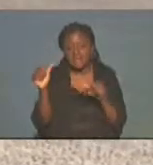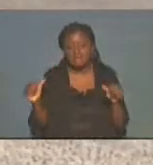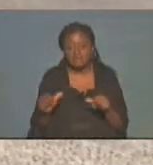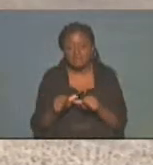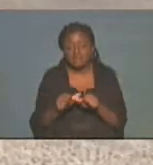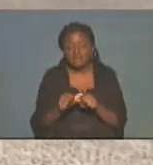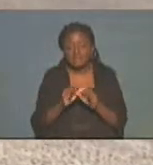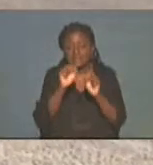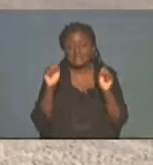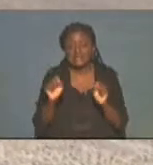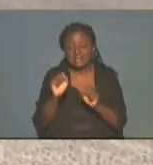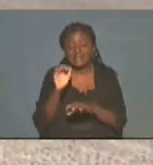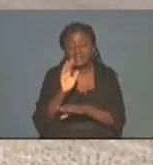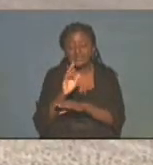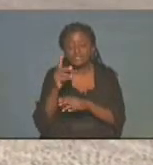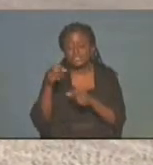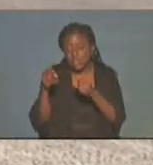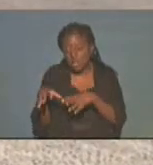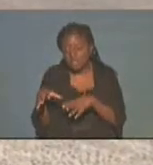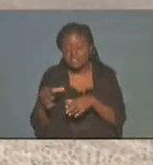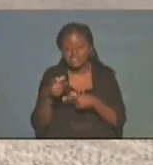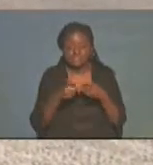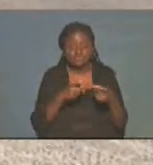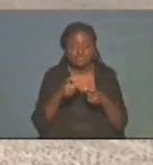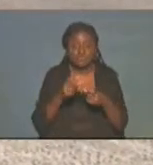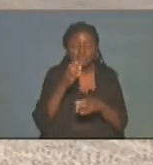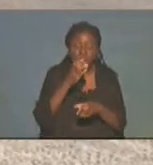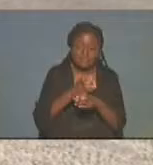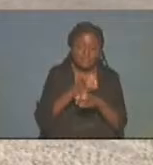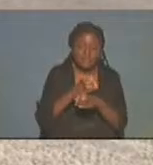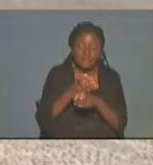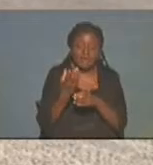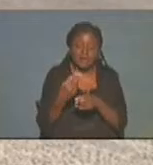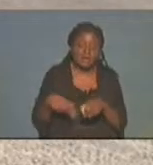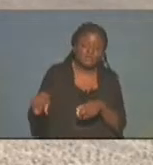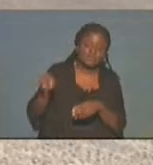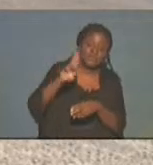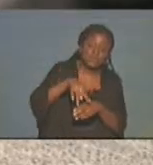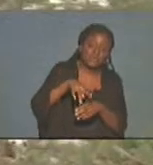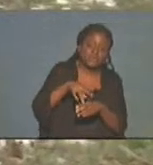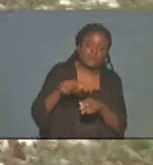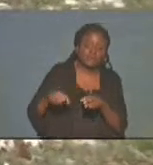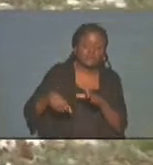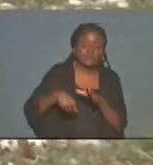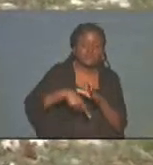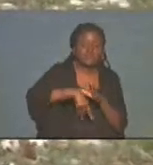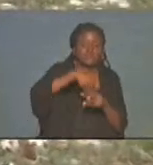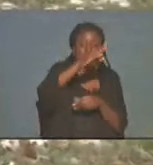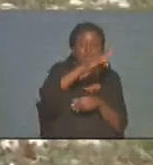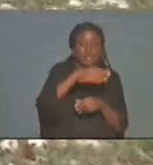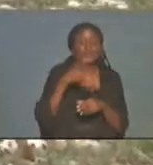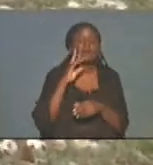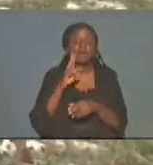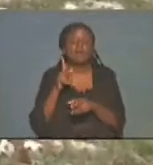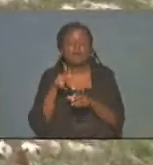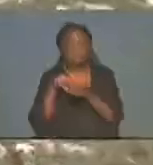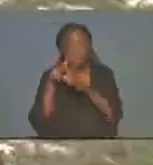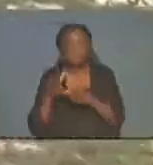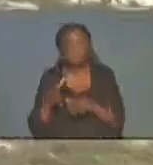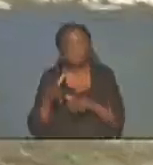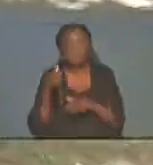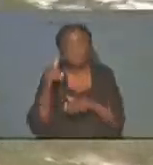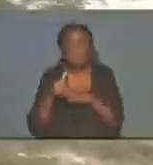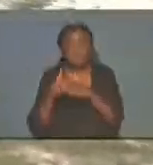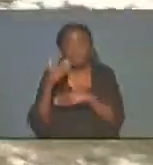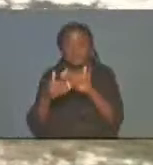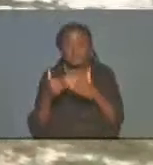to authorities, the vehicle subsequently overturned, ejecting her passenger in the process. Wilbur Jorge was seriously